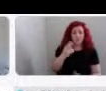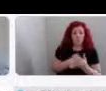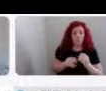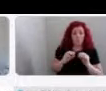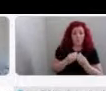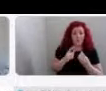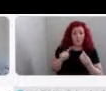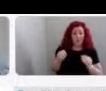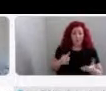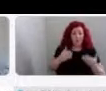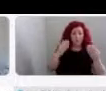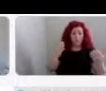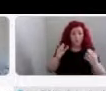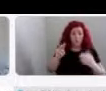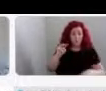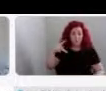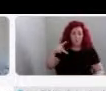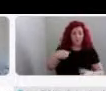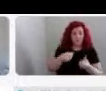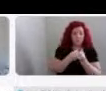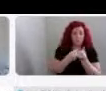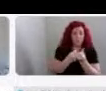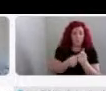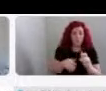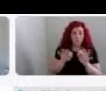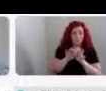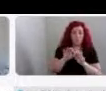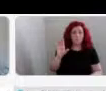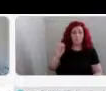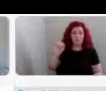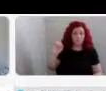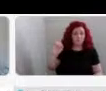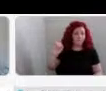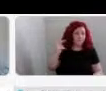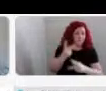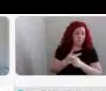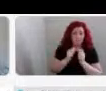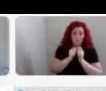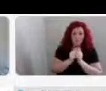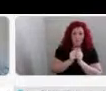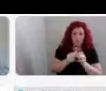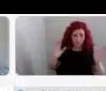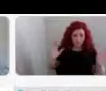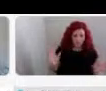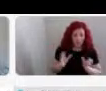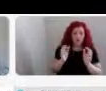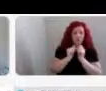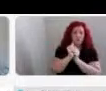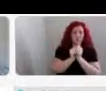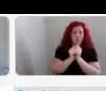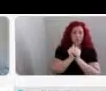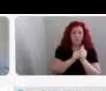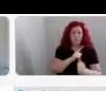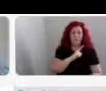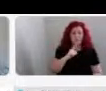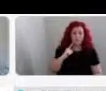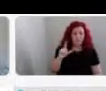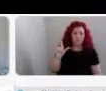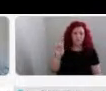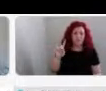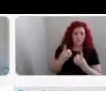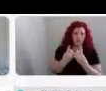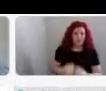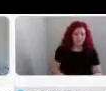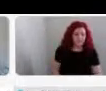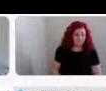support the importance of our communities of interest and keeping them whole and encourage competitive legislative districts as